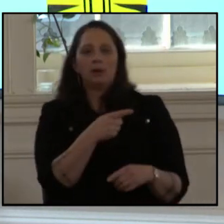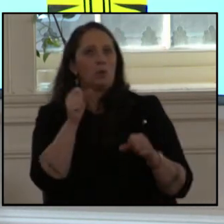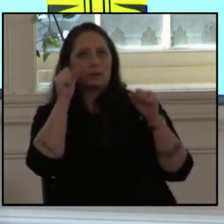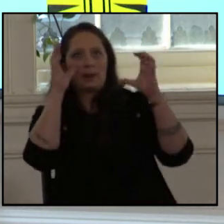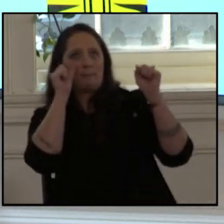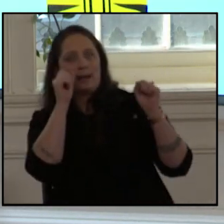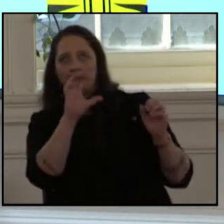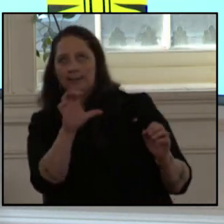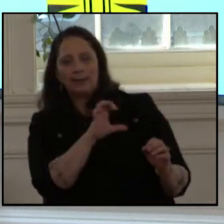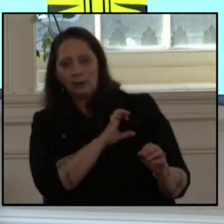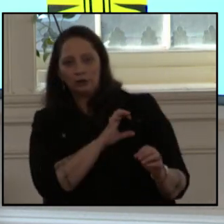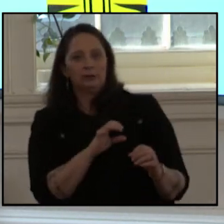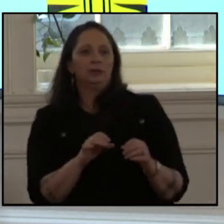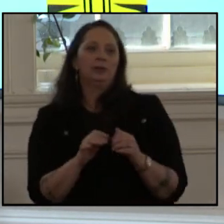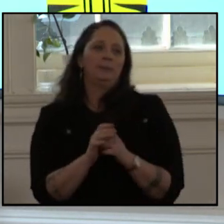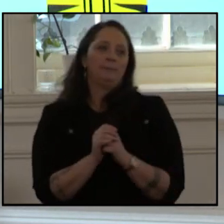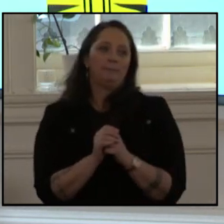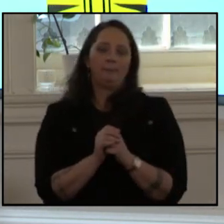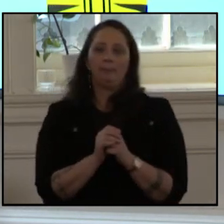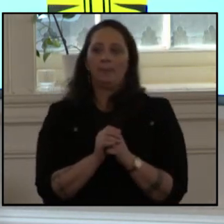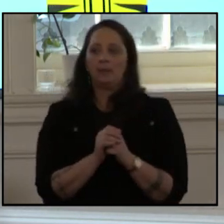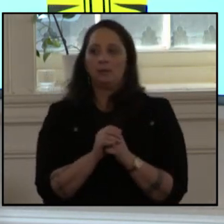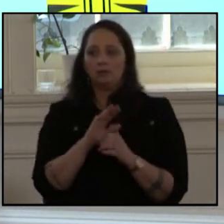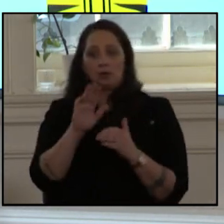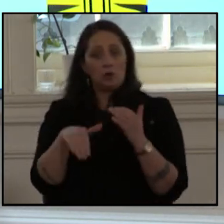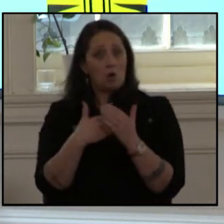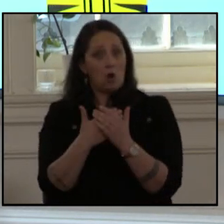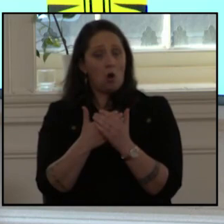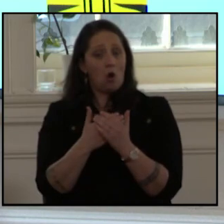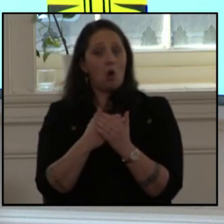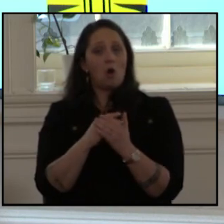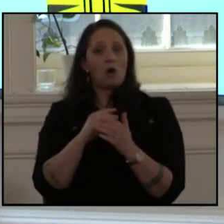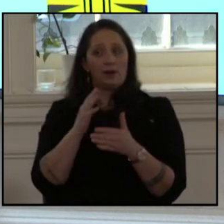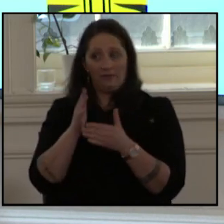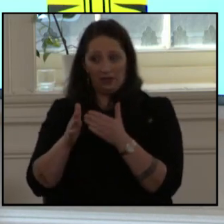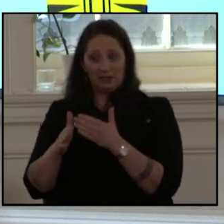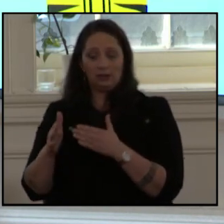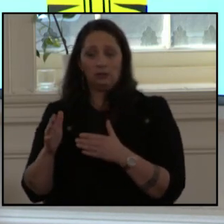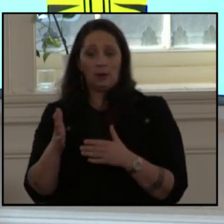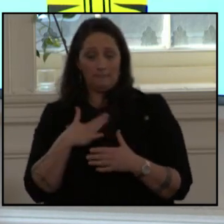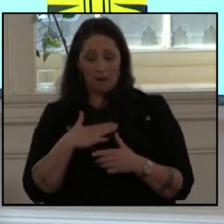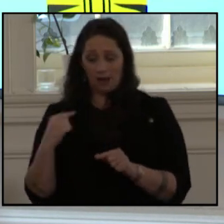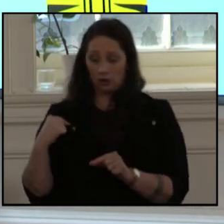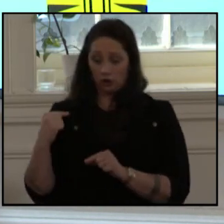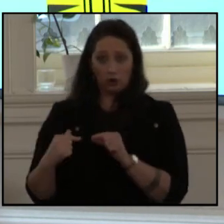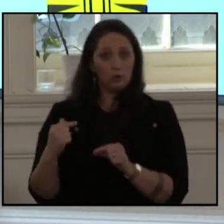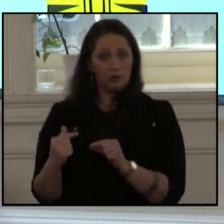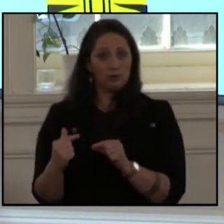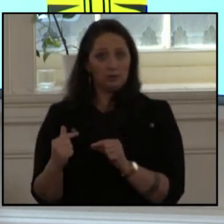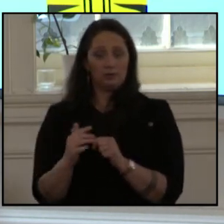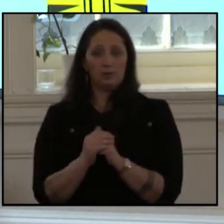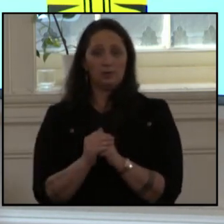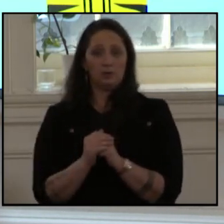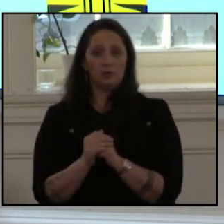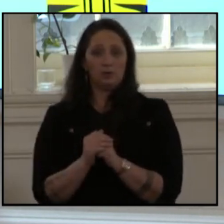amazing character. All were educated, all the kids, my generation,